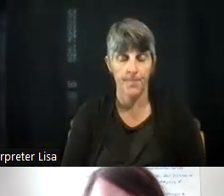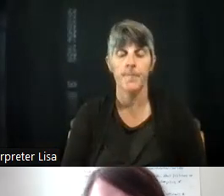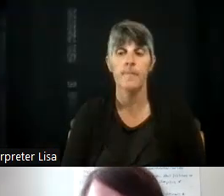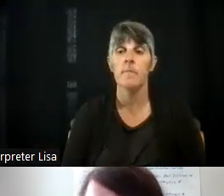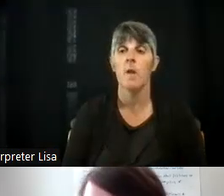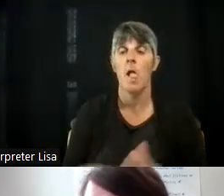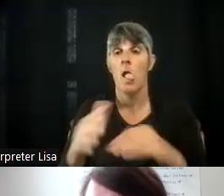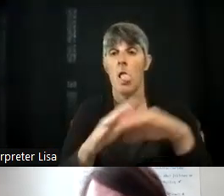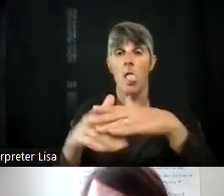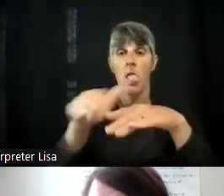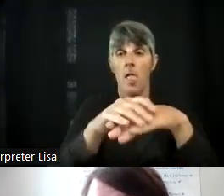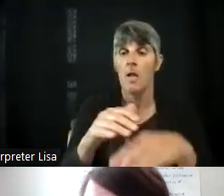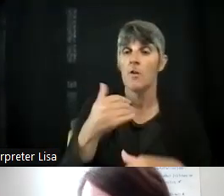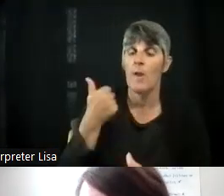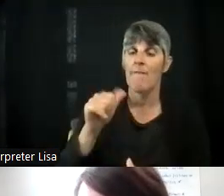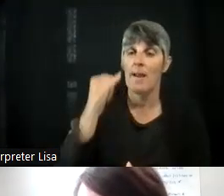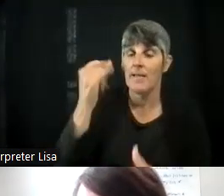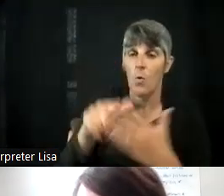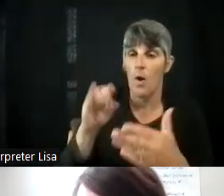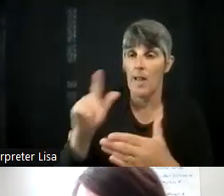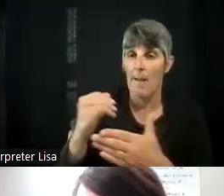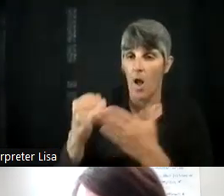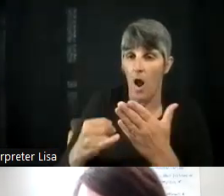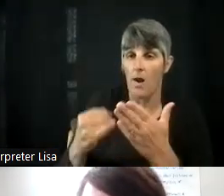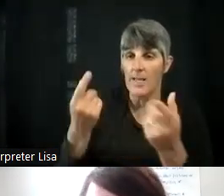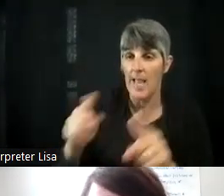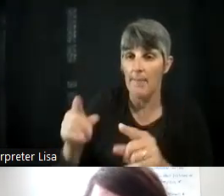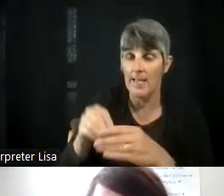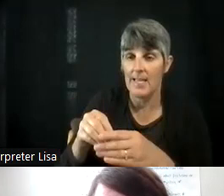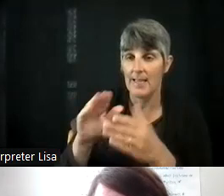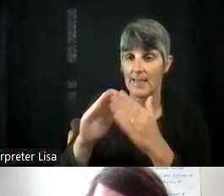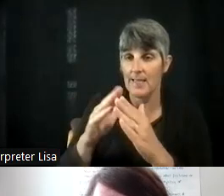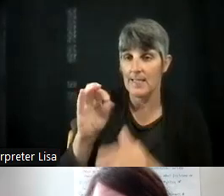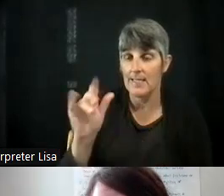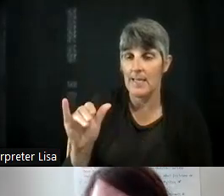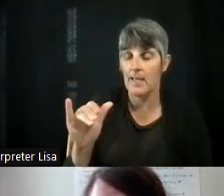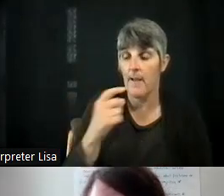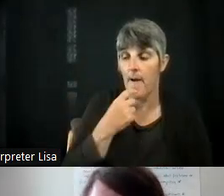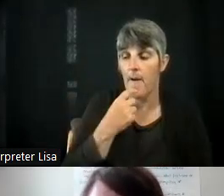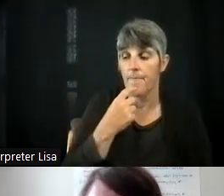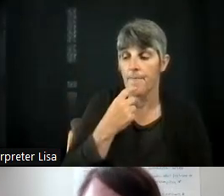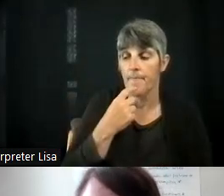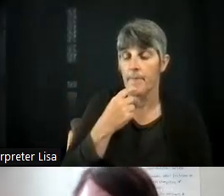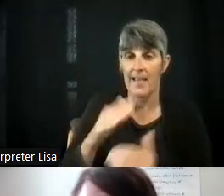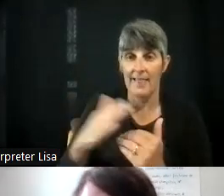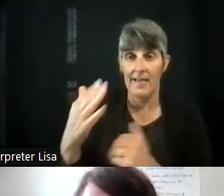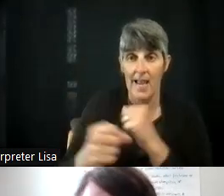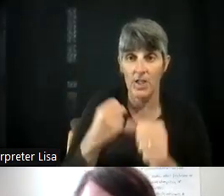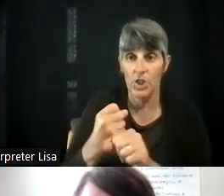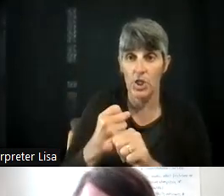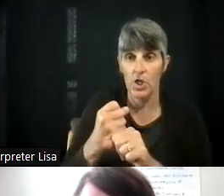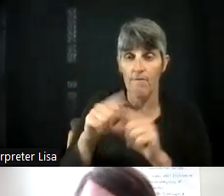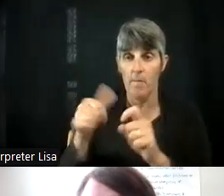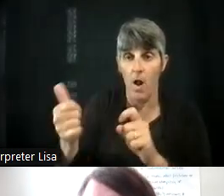Do we have any idea what capital art is happening in the city in the next year from